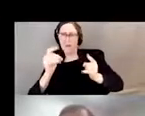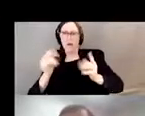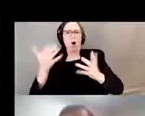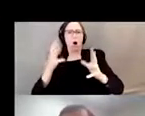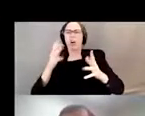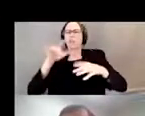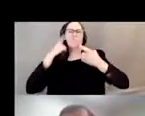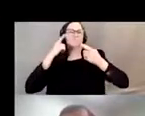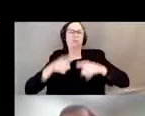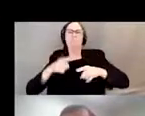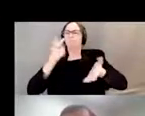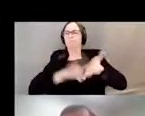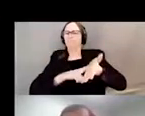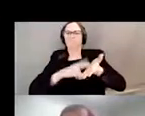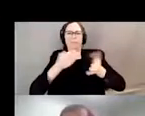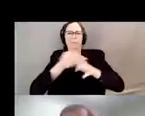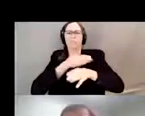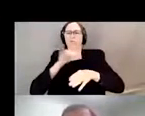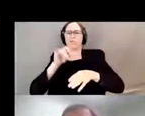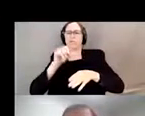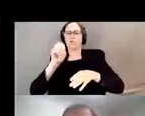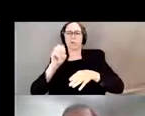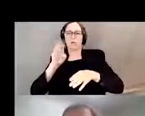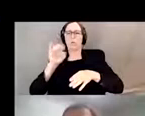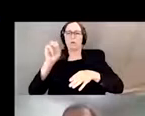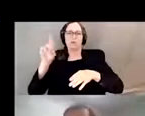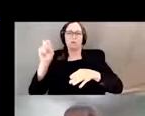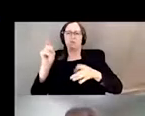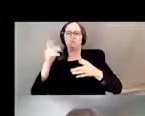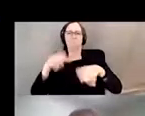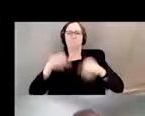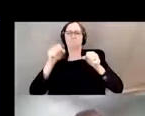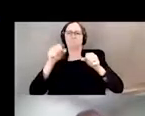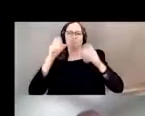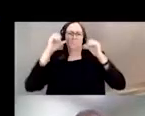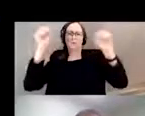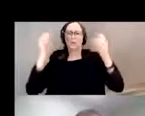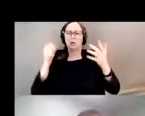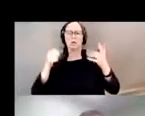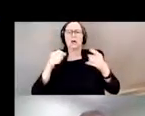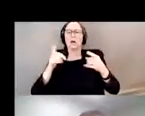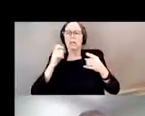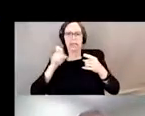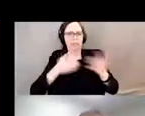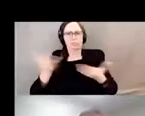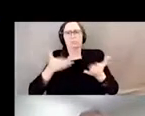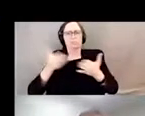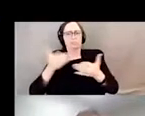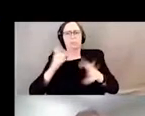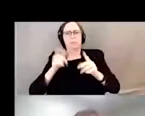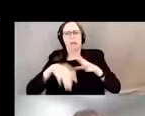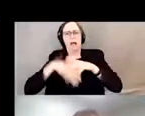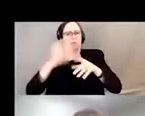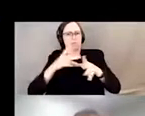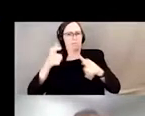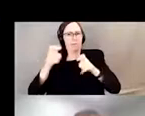been agreed upon before President Joe Biden even came into office. He had to get these people out as fast as he could. Okay,